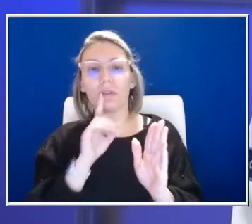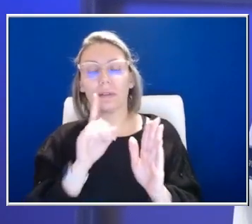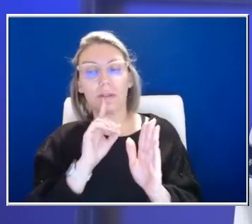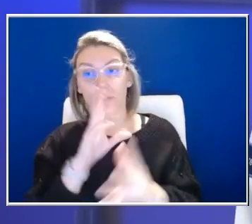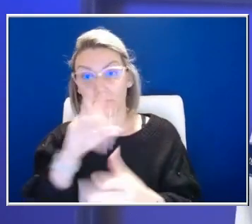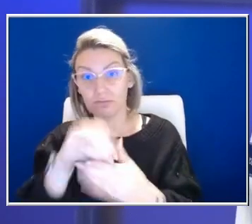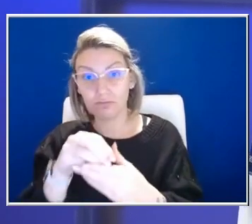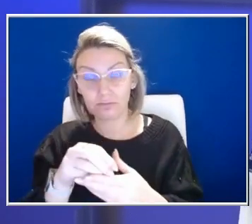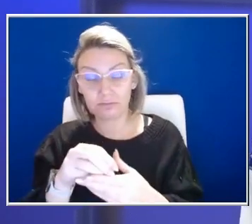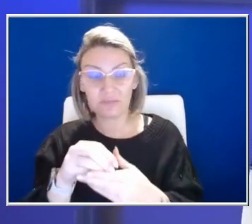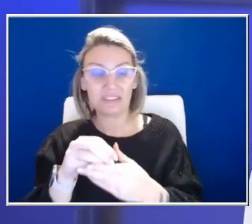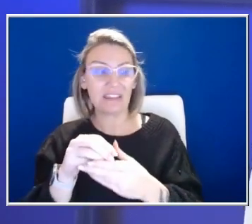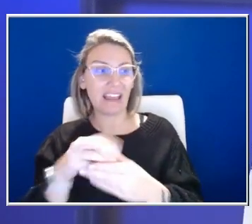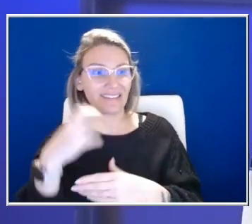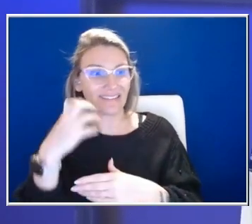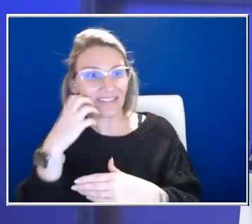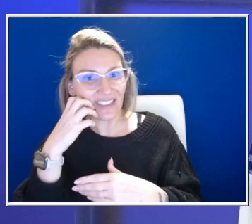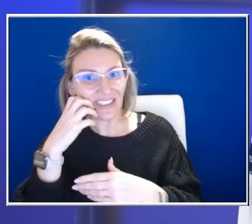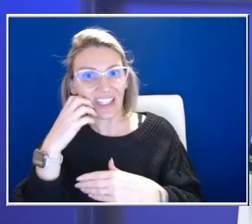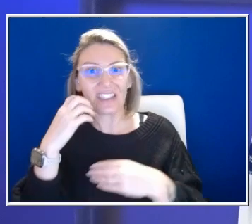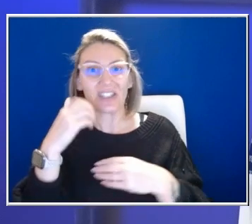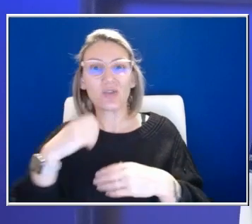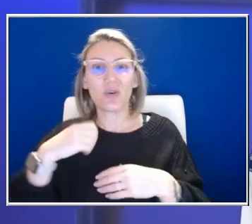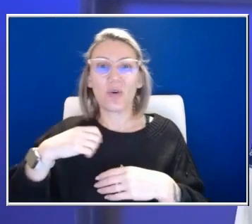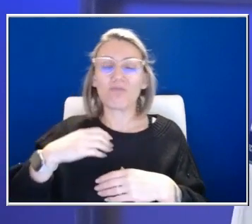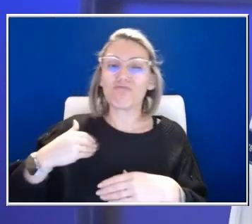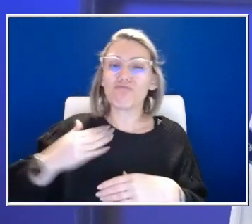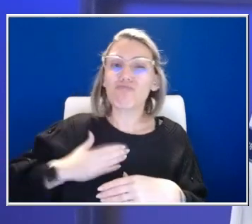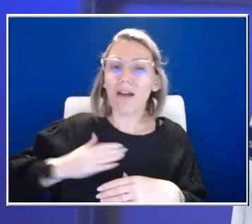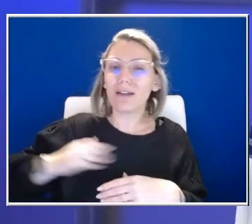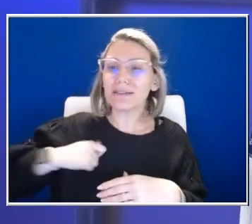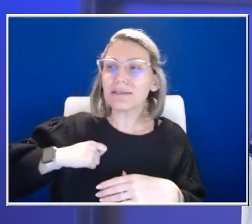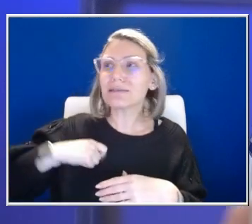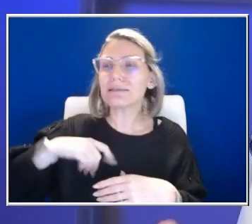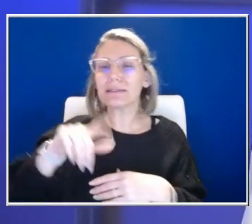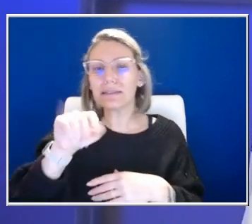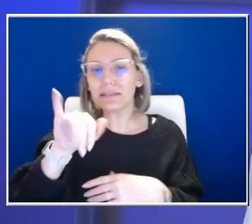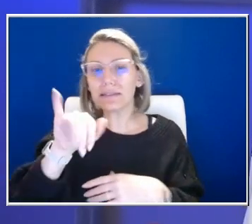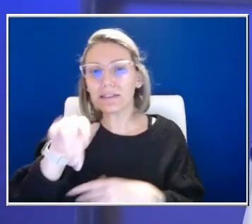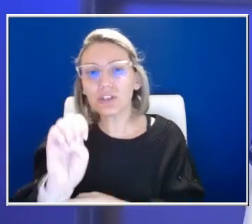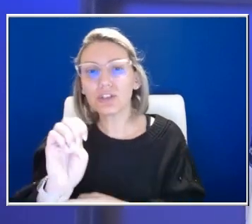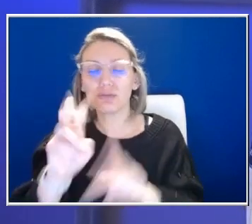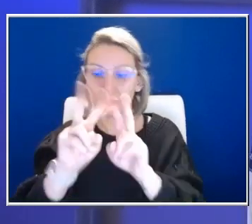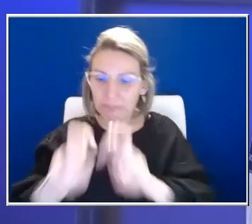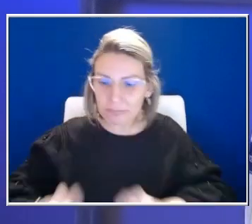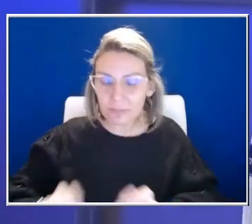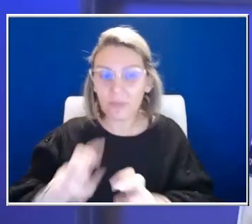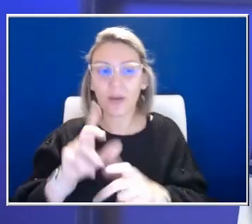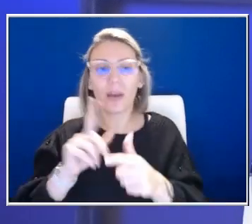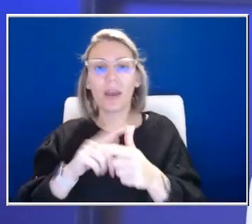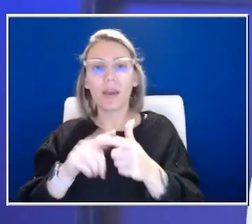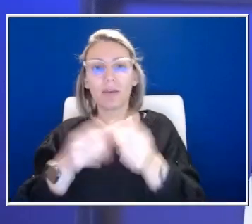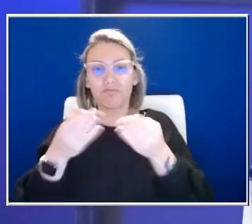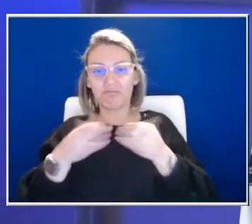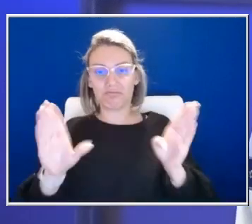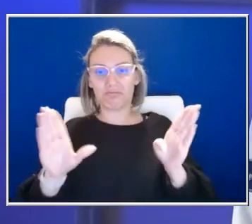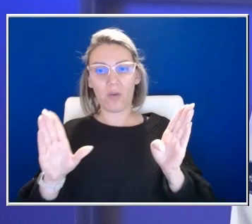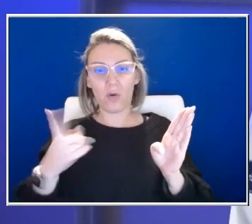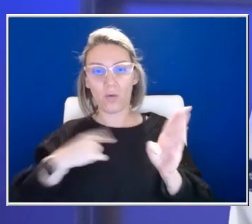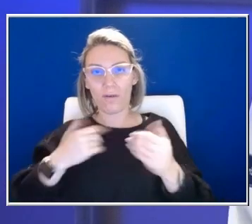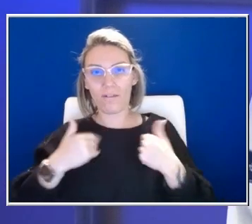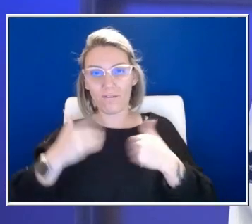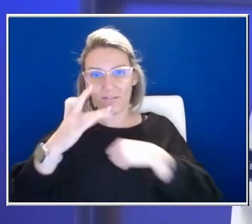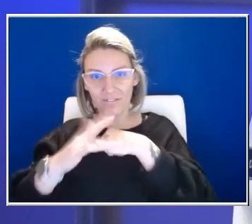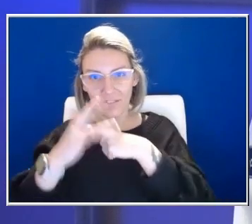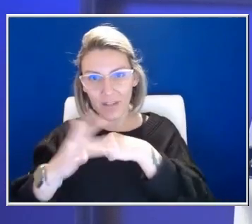breast tissue is something that we really need to be evaluating on patients, and the broadening of the modalities that we have available in breast